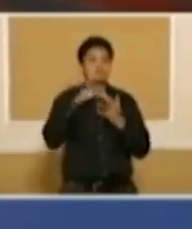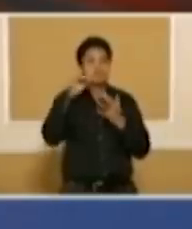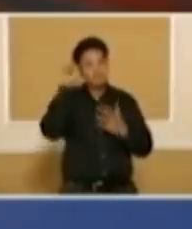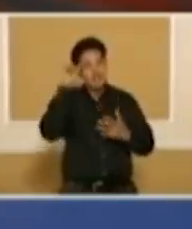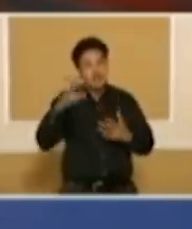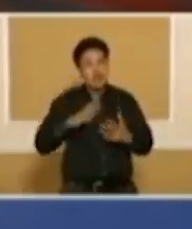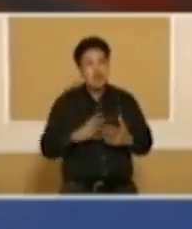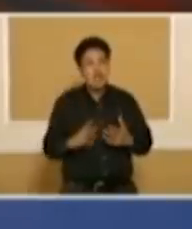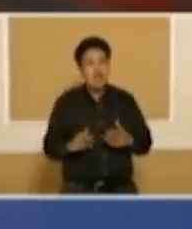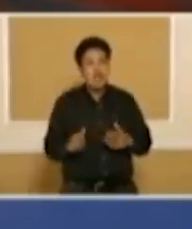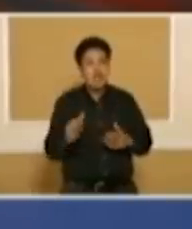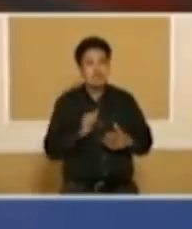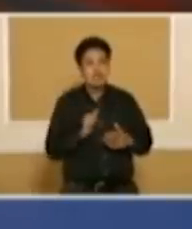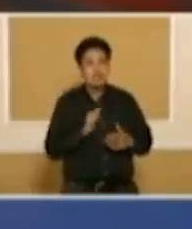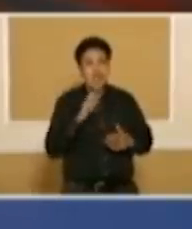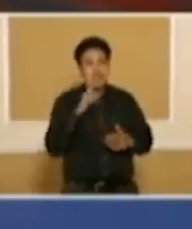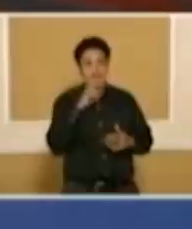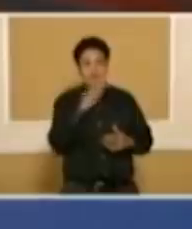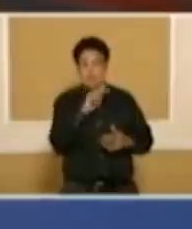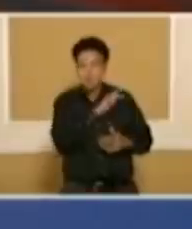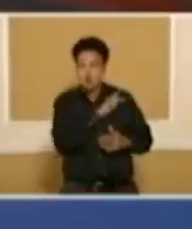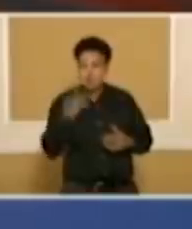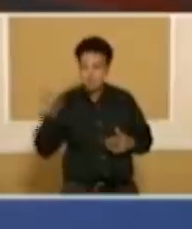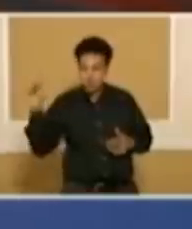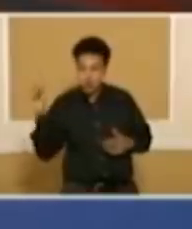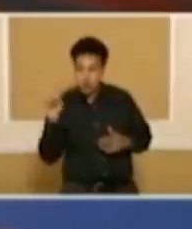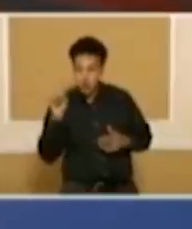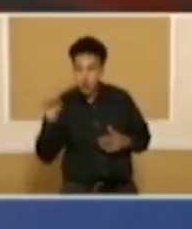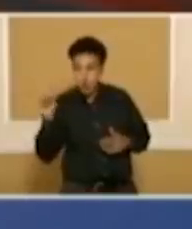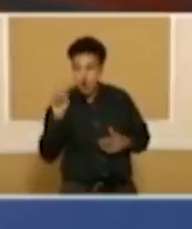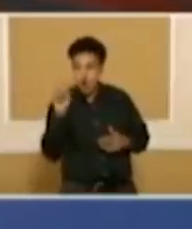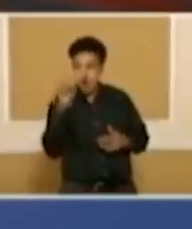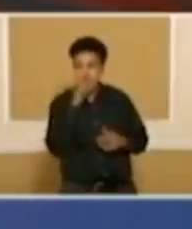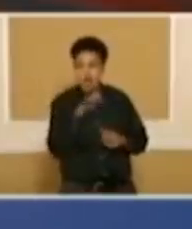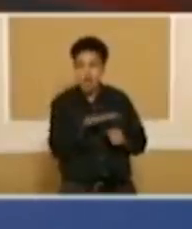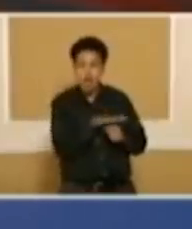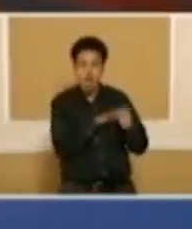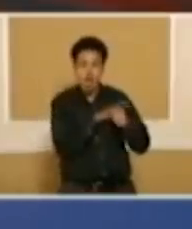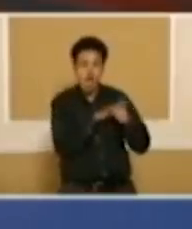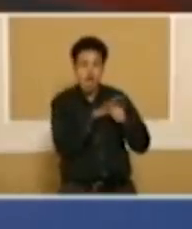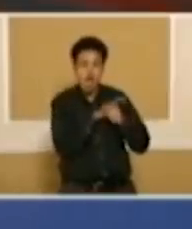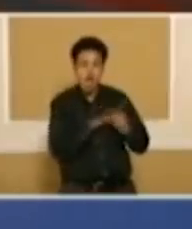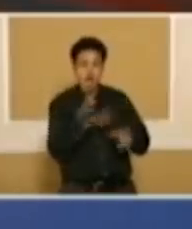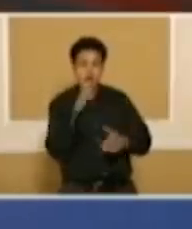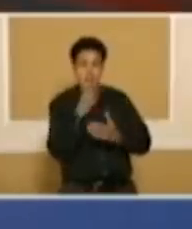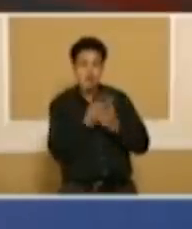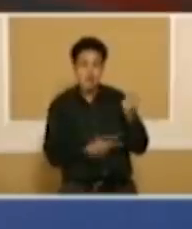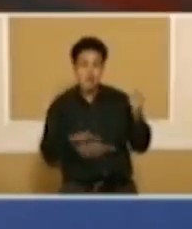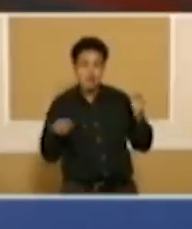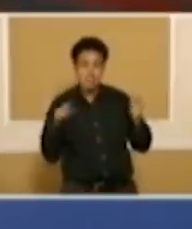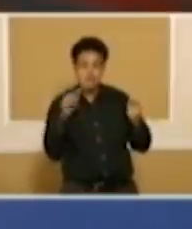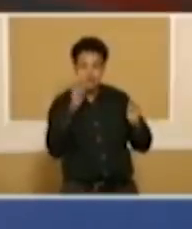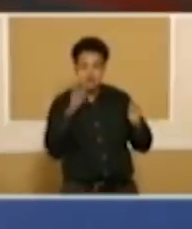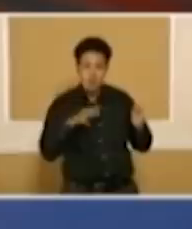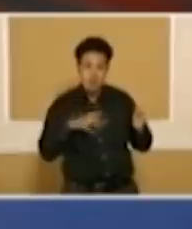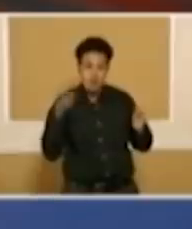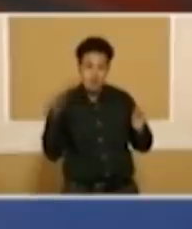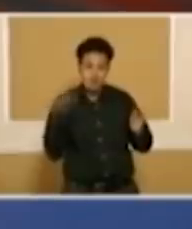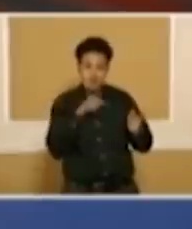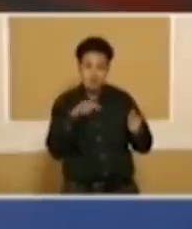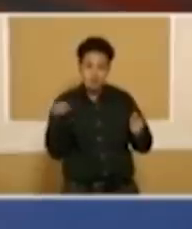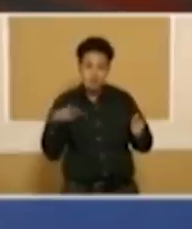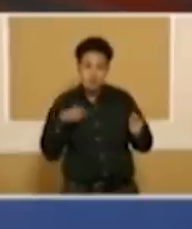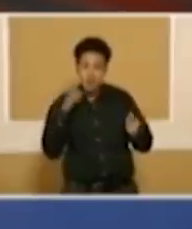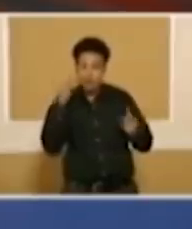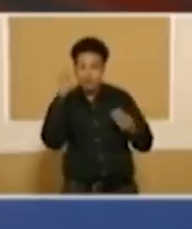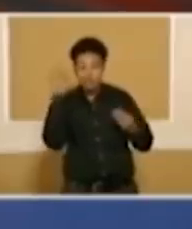men. I have personally walked the constituencies of both of these women, and